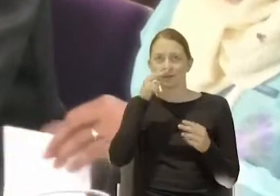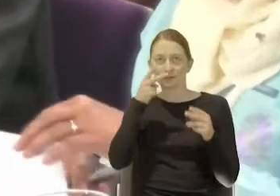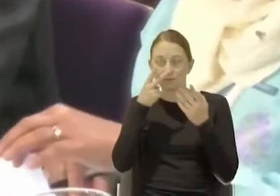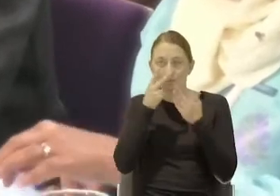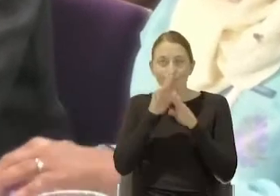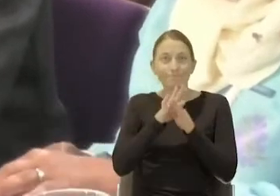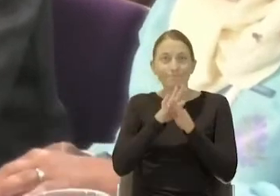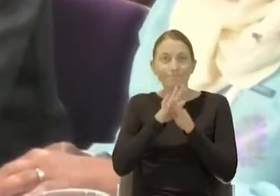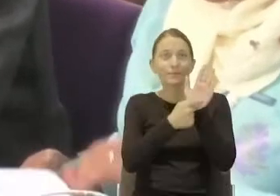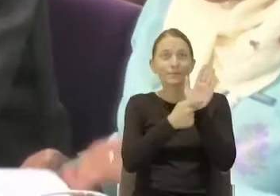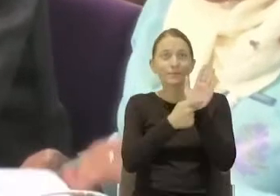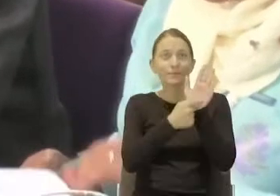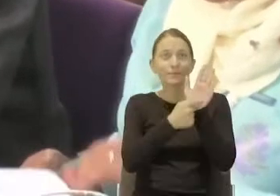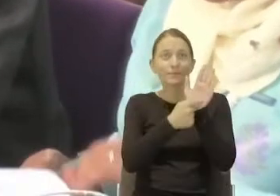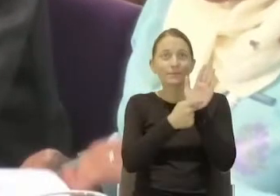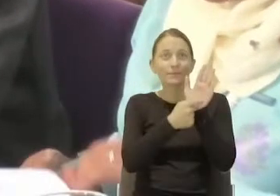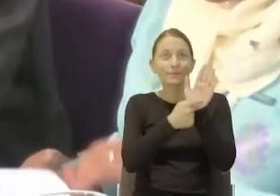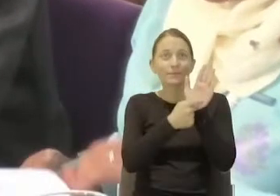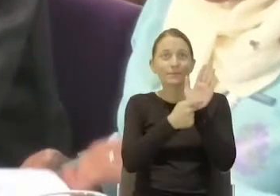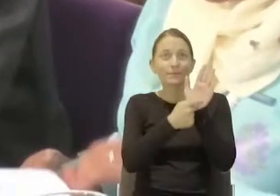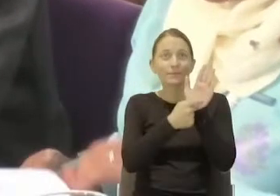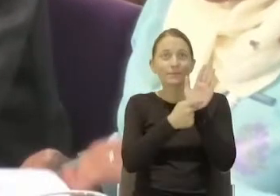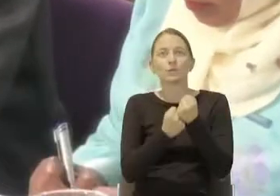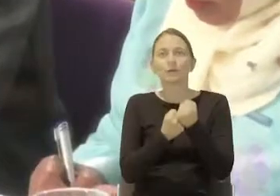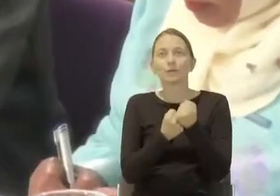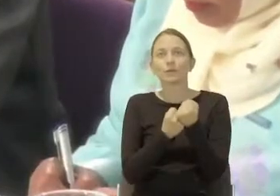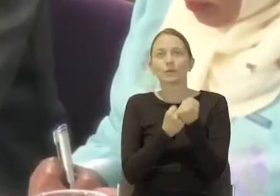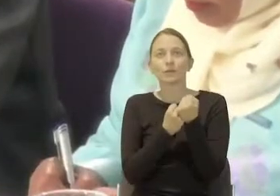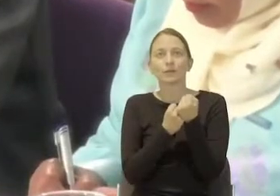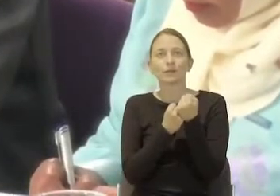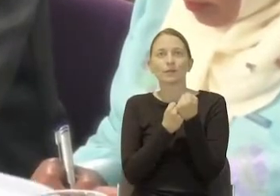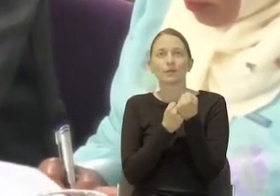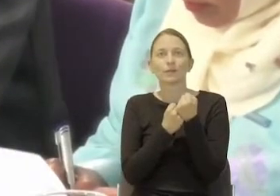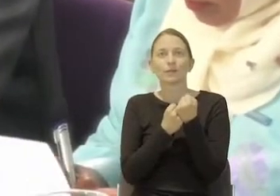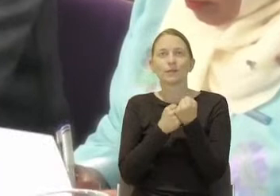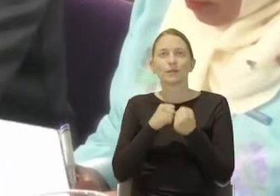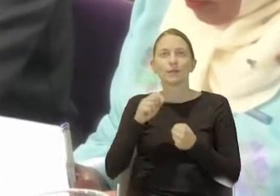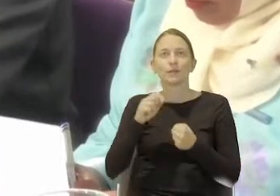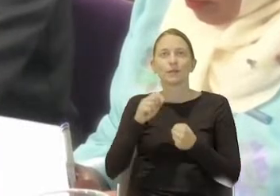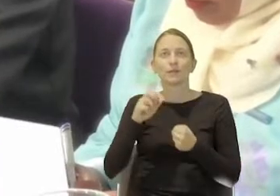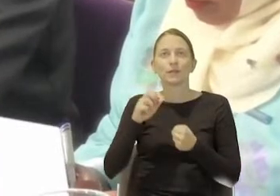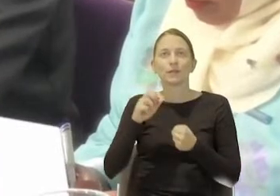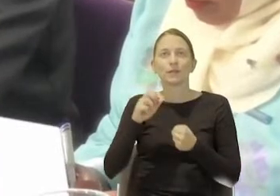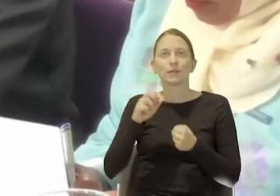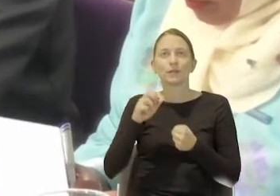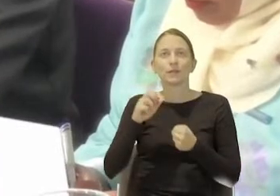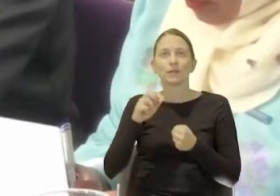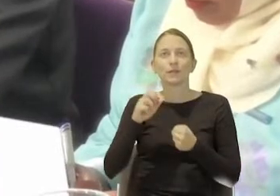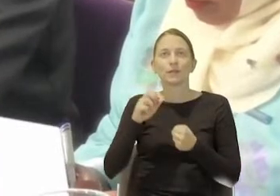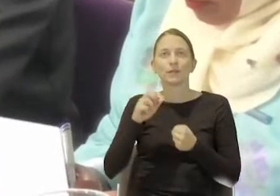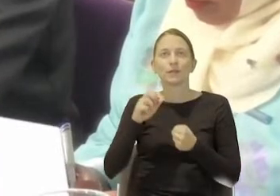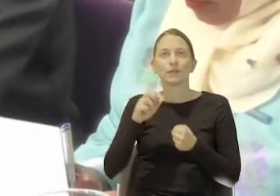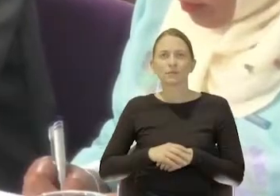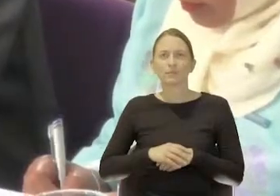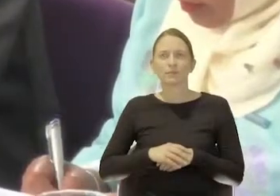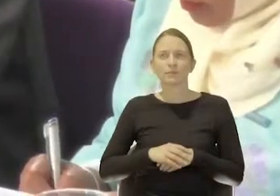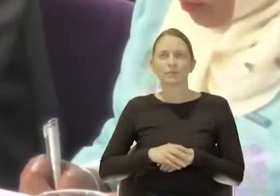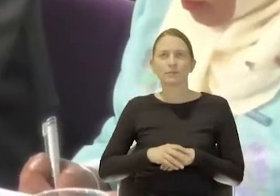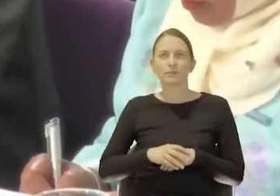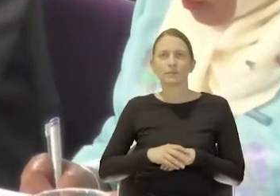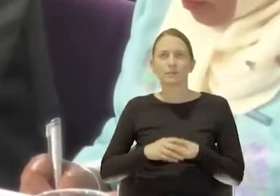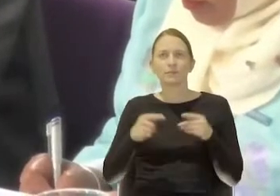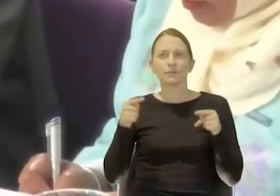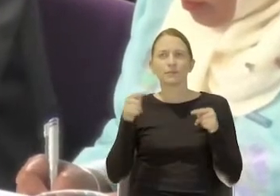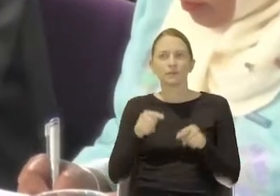sustainable urbanization and the new urban agenda, and to also use this opportunity to convey to